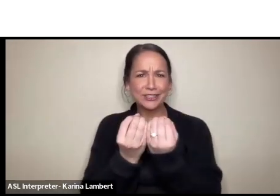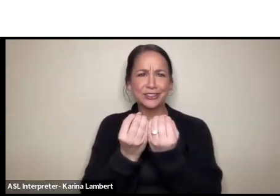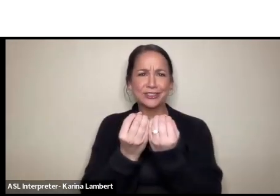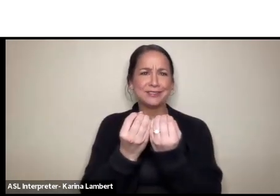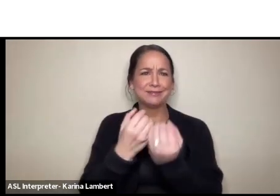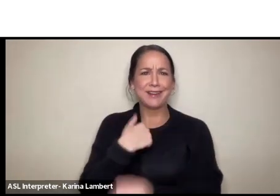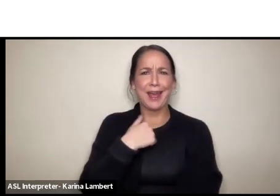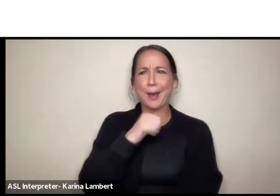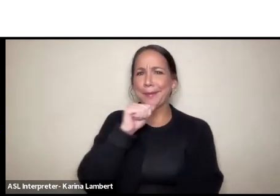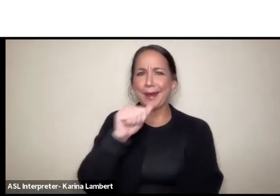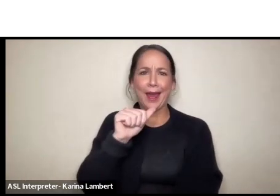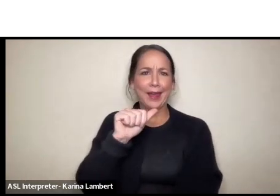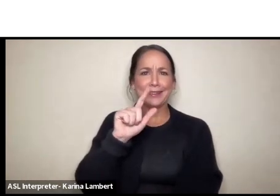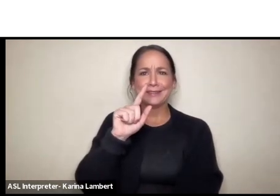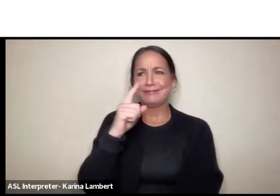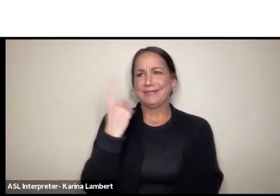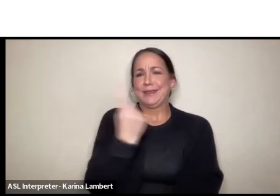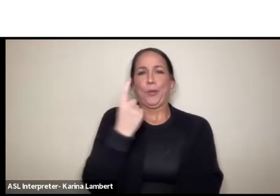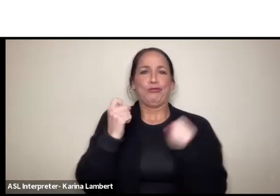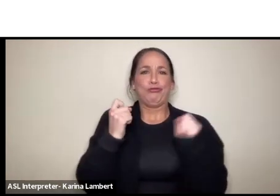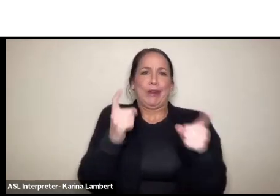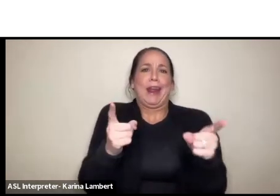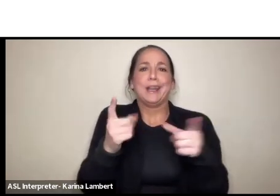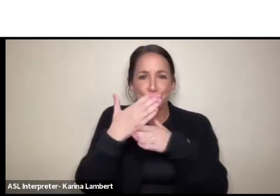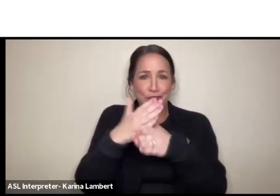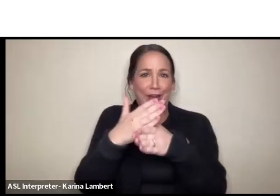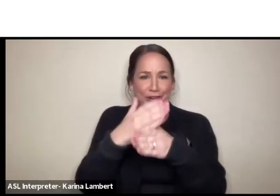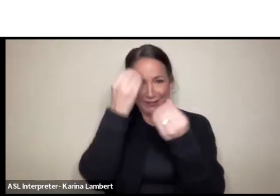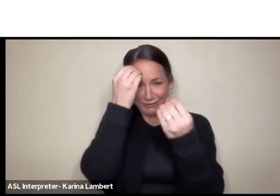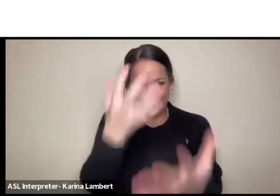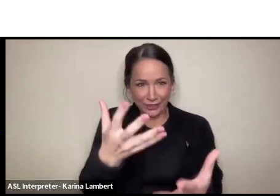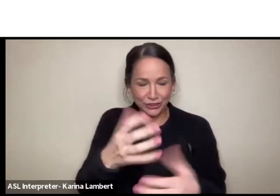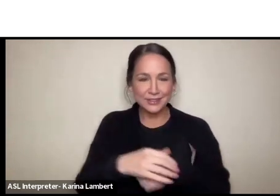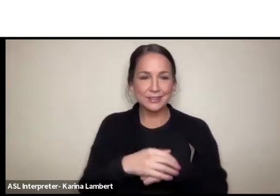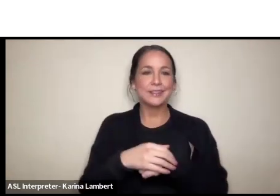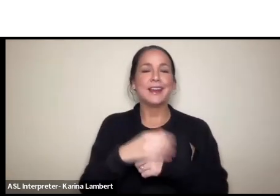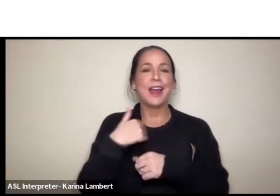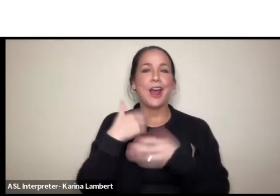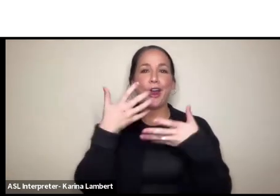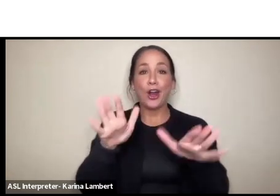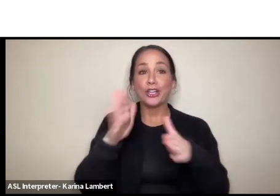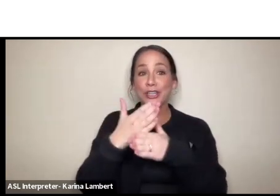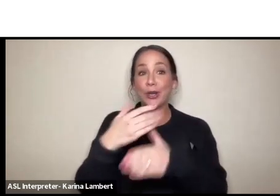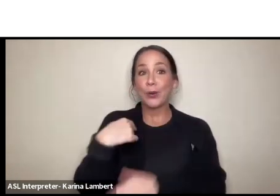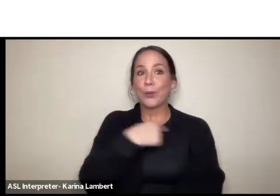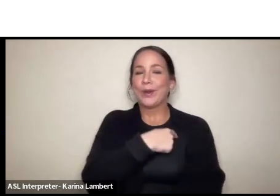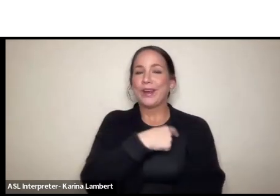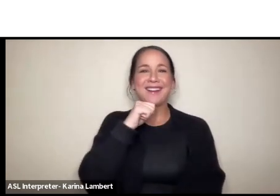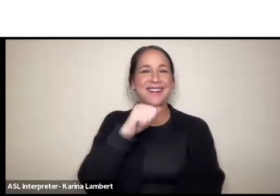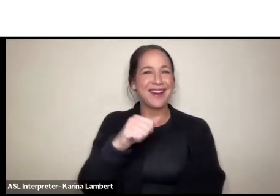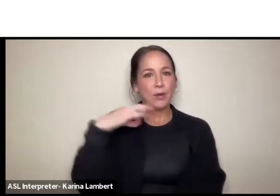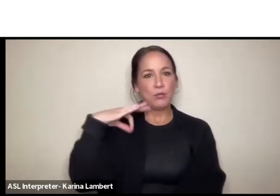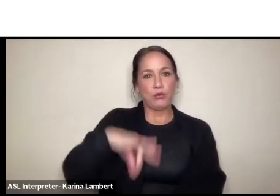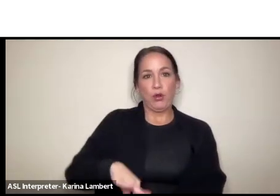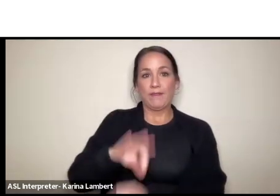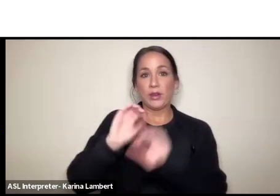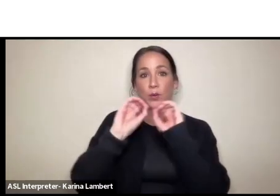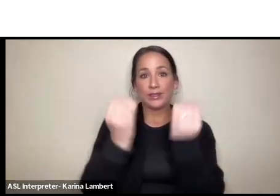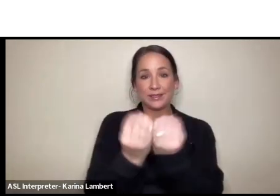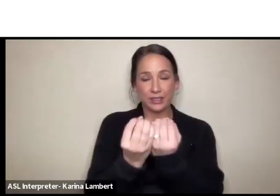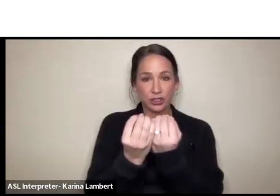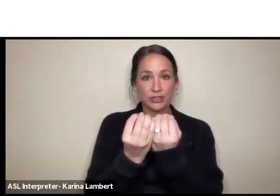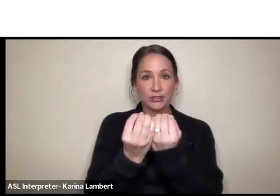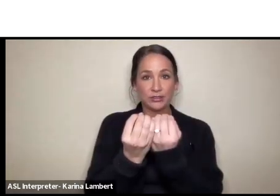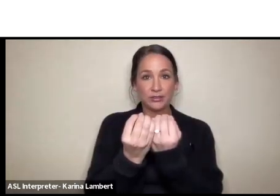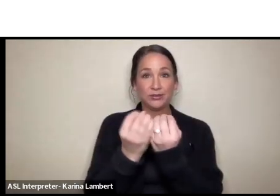coming off the street to share information. I've already shared that we're a nonprofit organization. We're